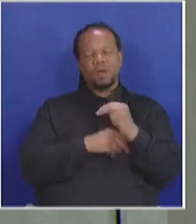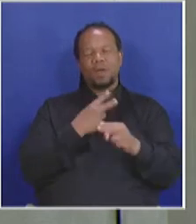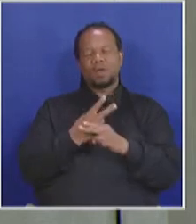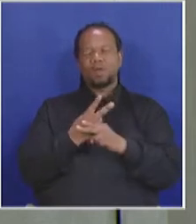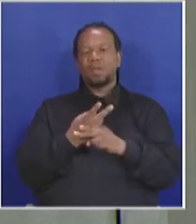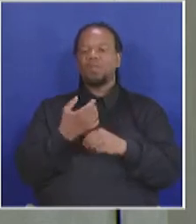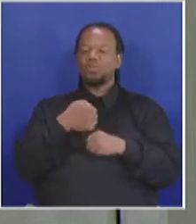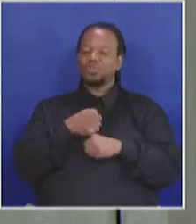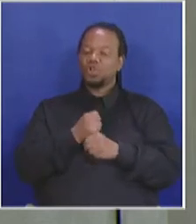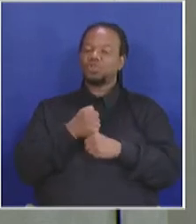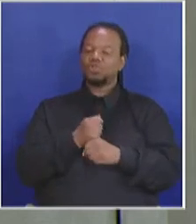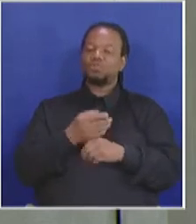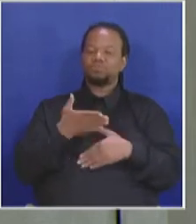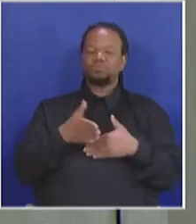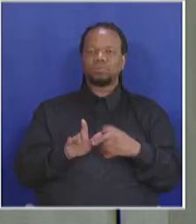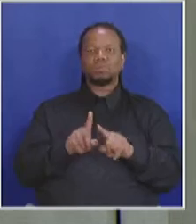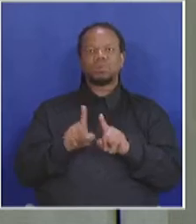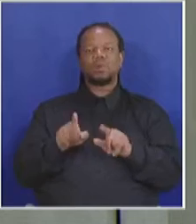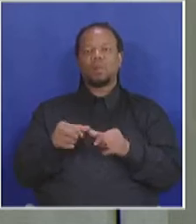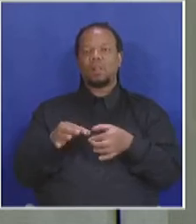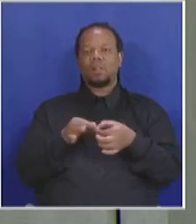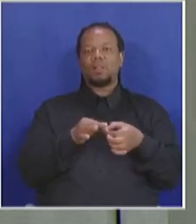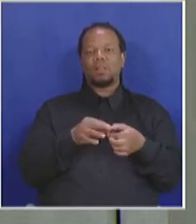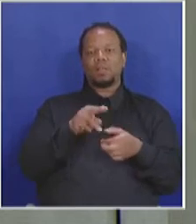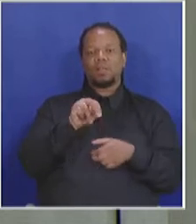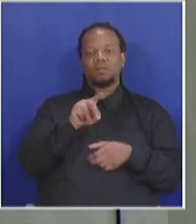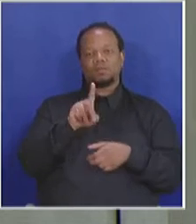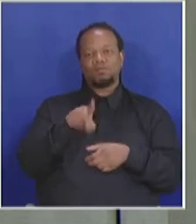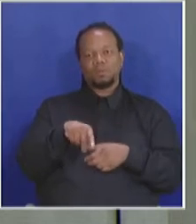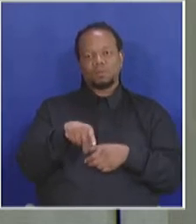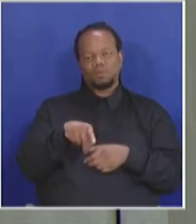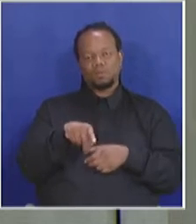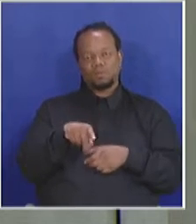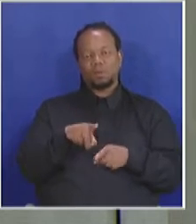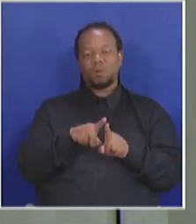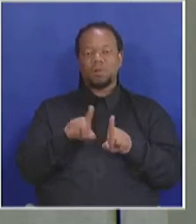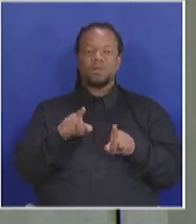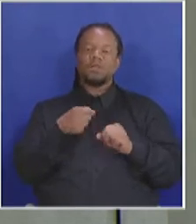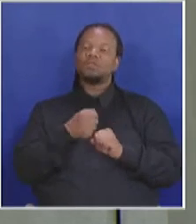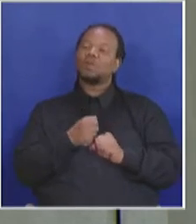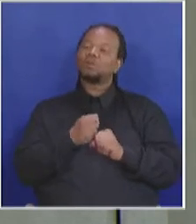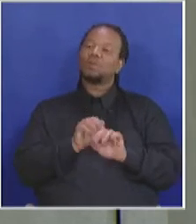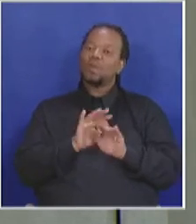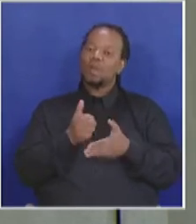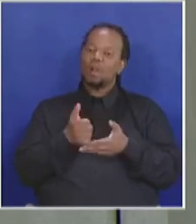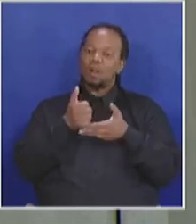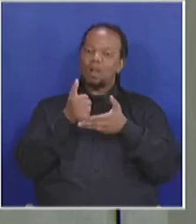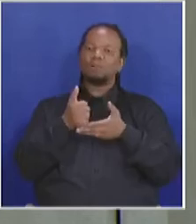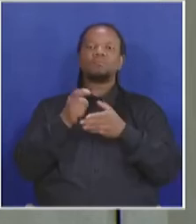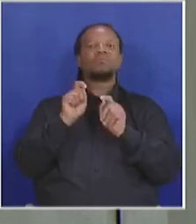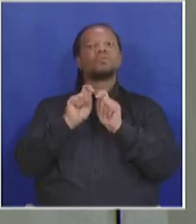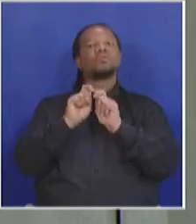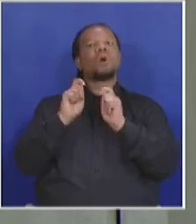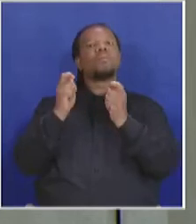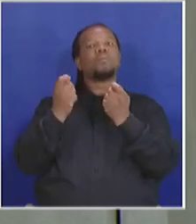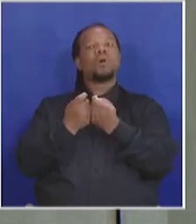line with the priorities of the National Development Plan. The strategy will assist the Department of Transport to shift